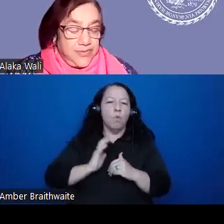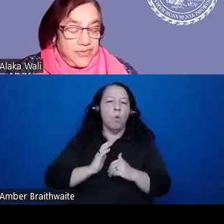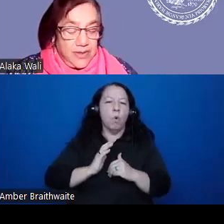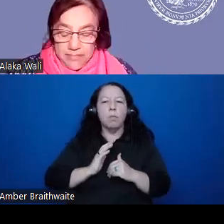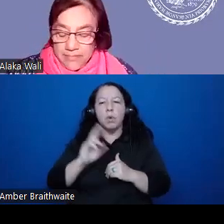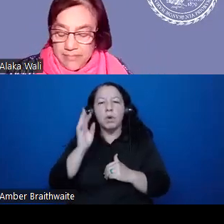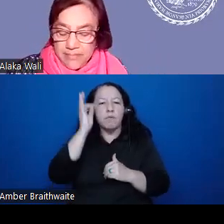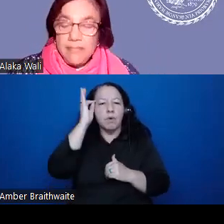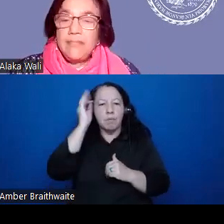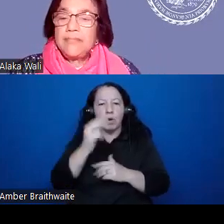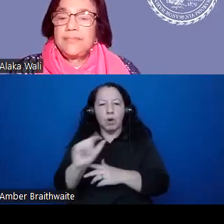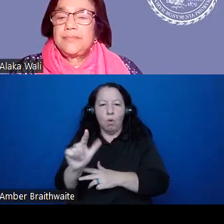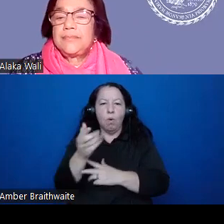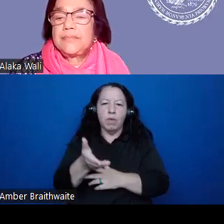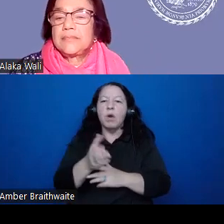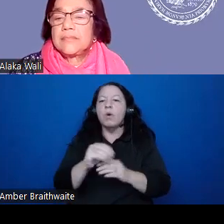Field Museum.